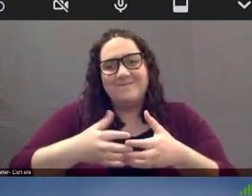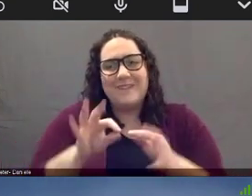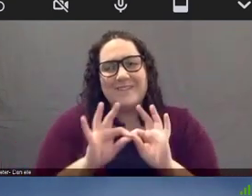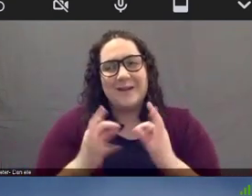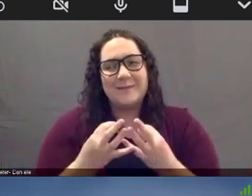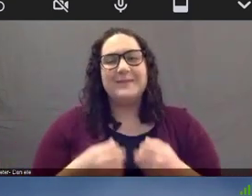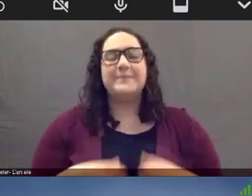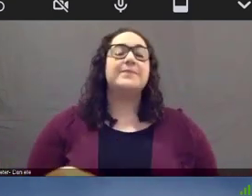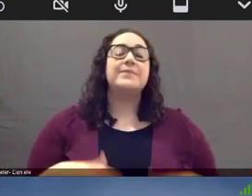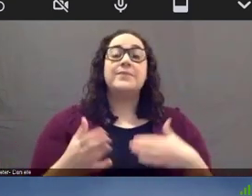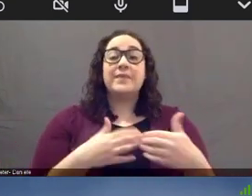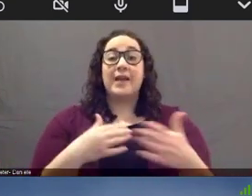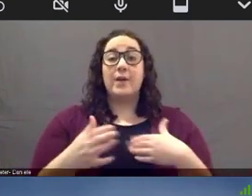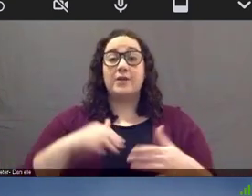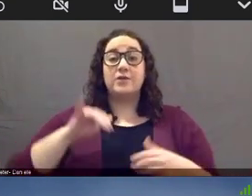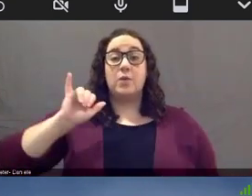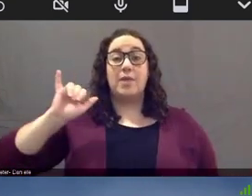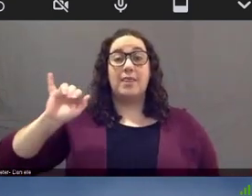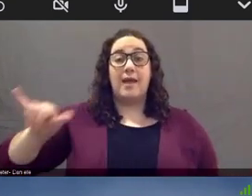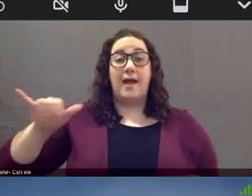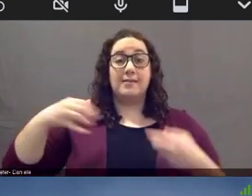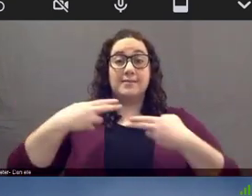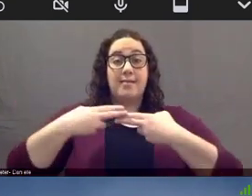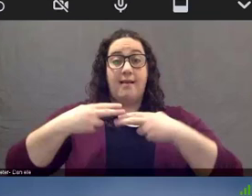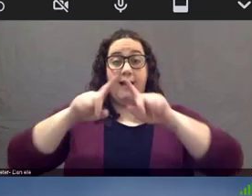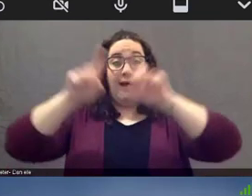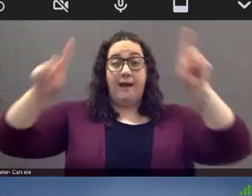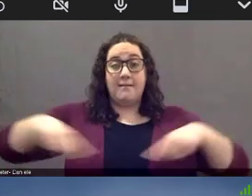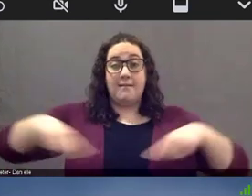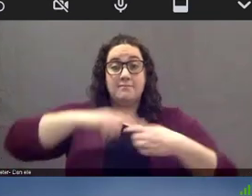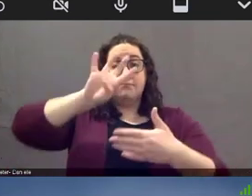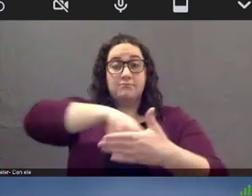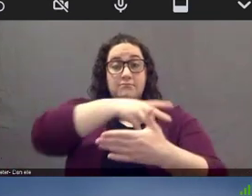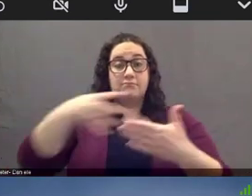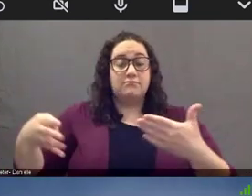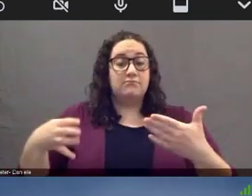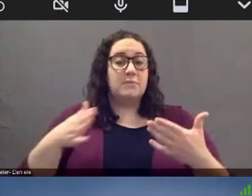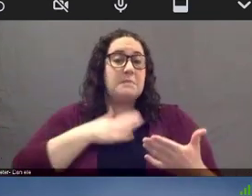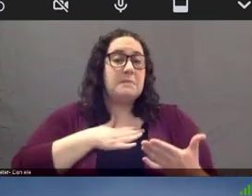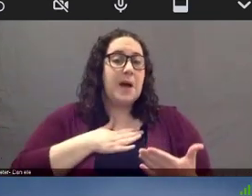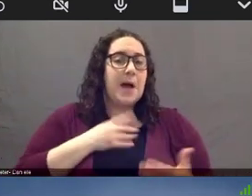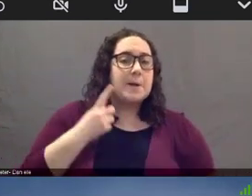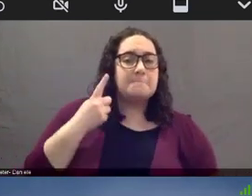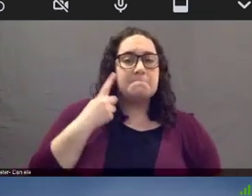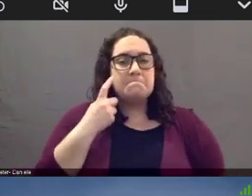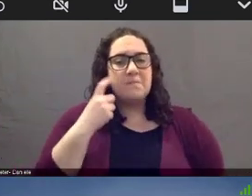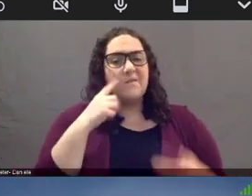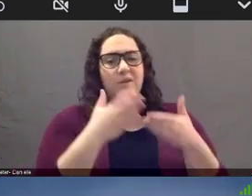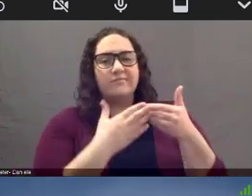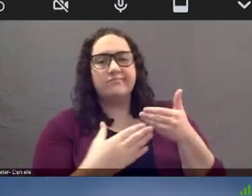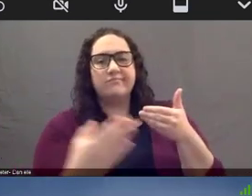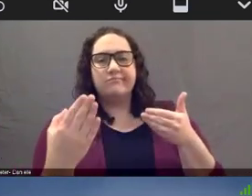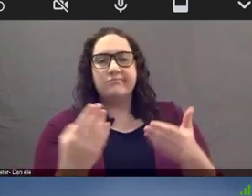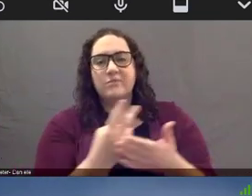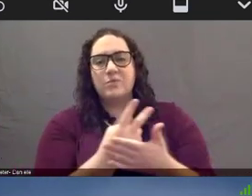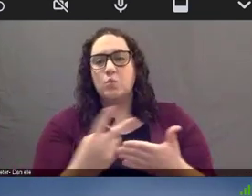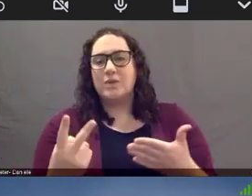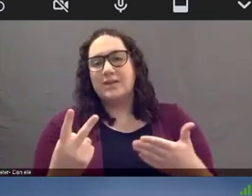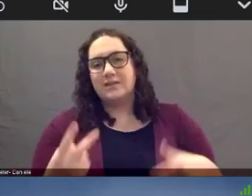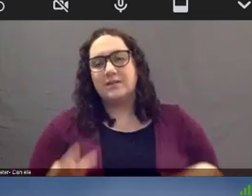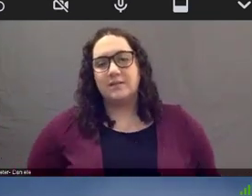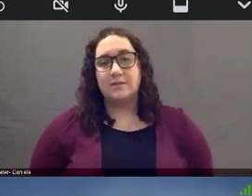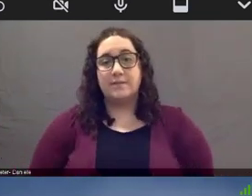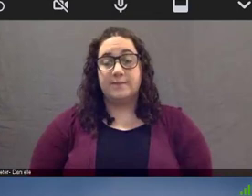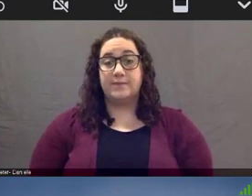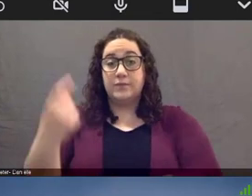the rest of the class looks like. So today I'm going to do a lecture that reviews all the material from all three